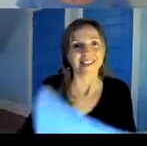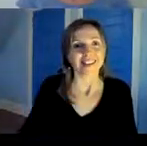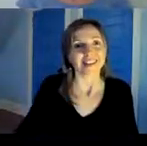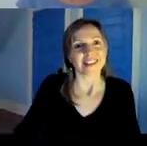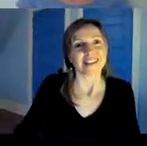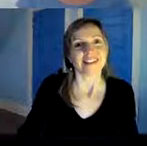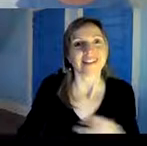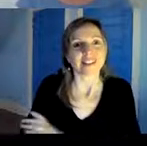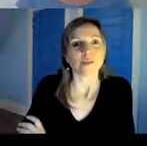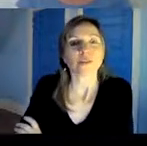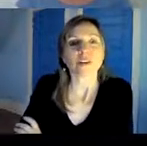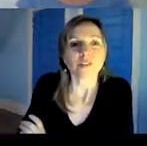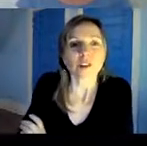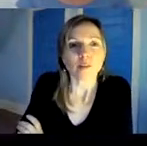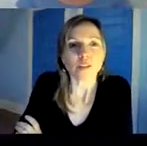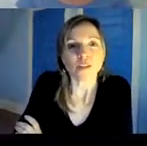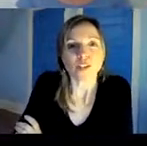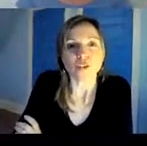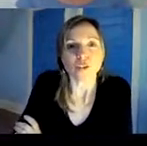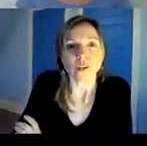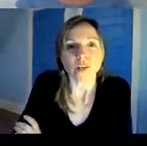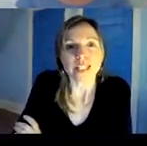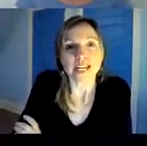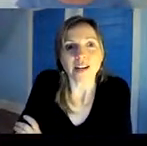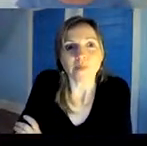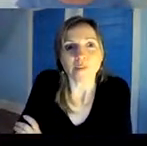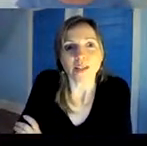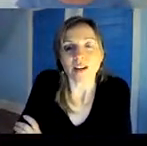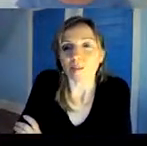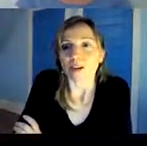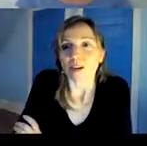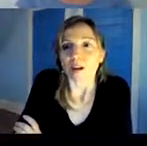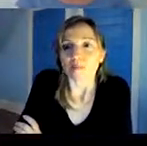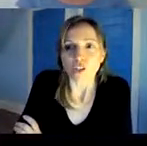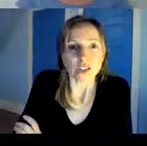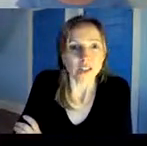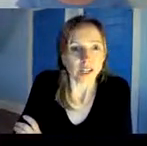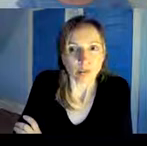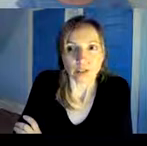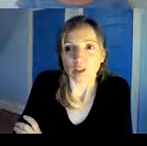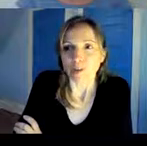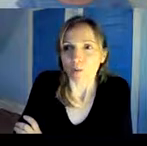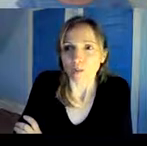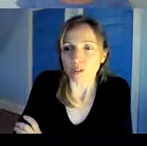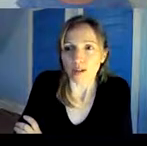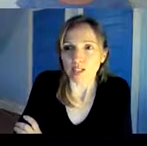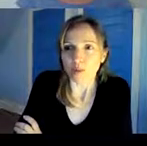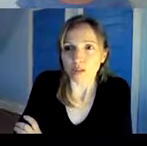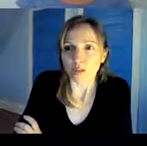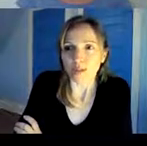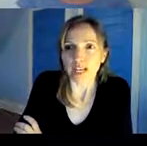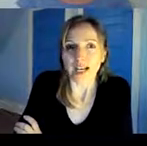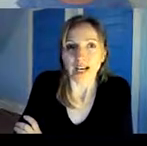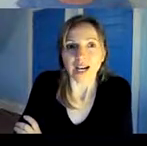slides. So there are different options for control. And I wanna say up front that I'm mentioning chemical here, but I won't be talking